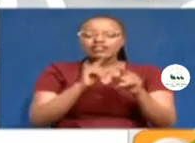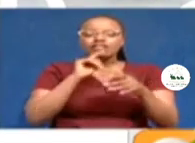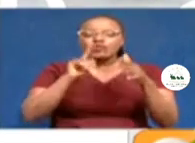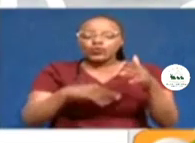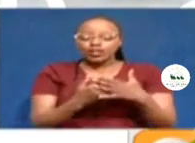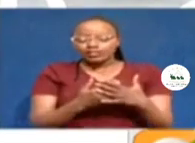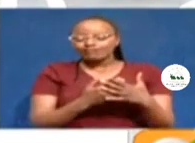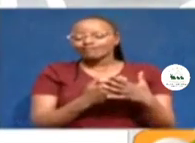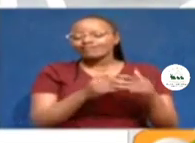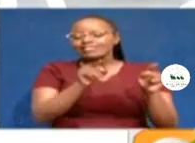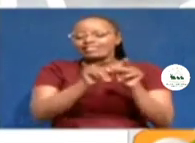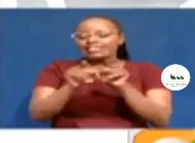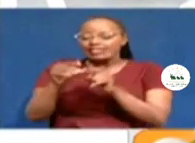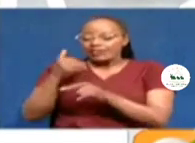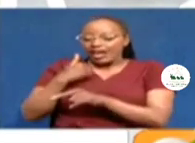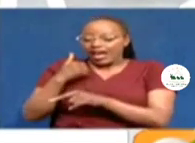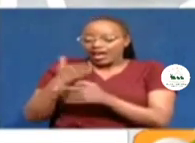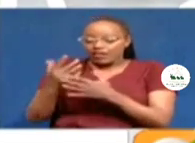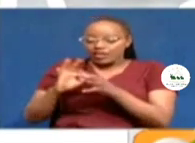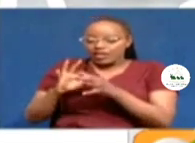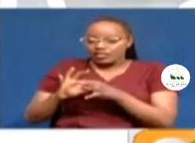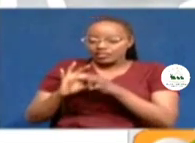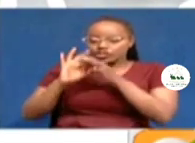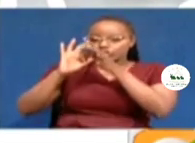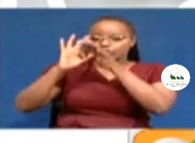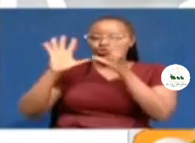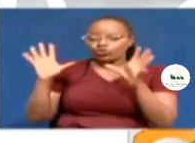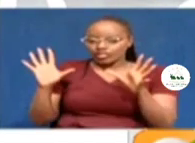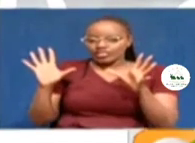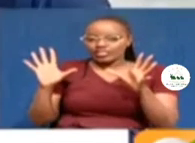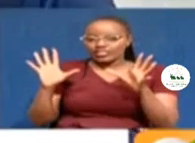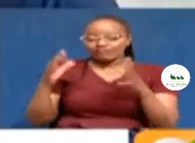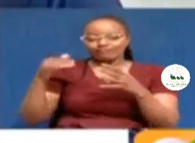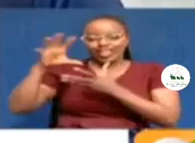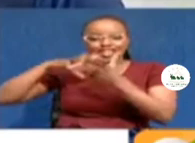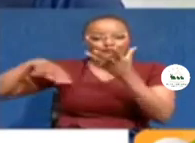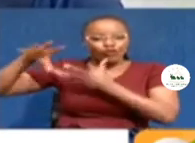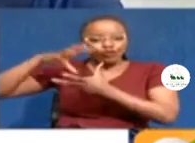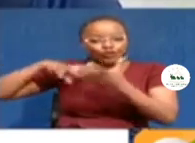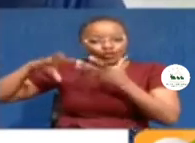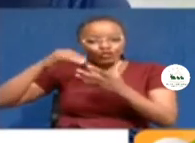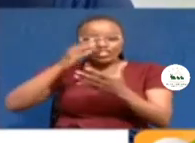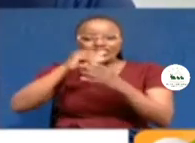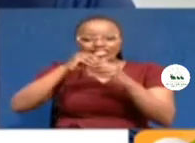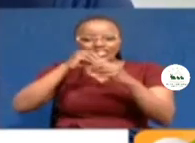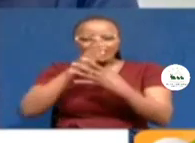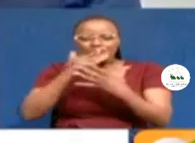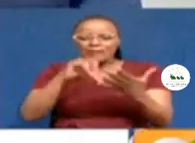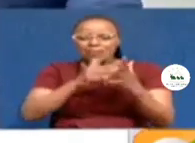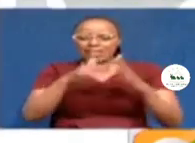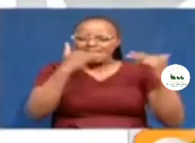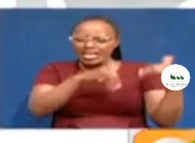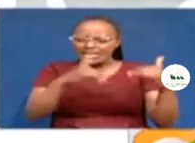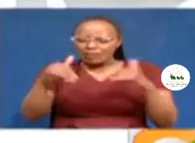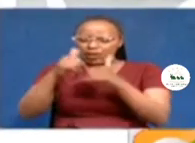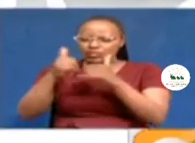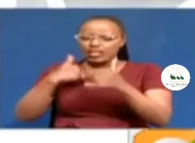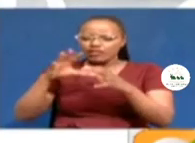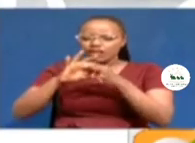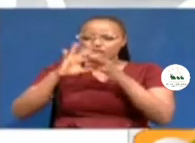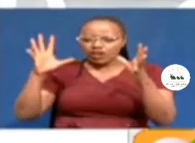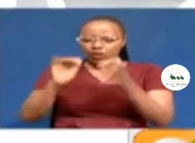was the theater of the absurd. Indeed. Right, Prof? Is it absurd? Theater of the Absurd by